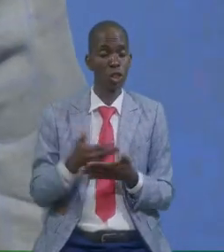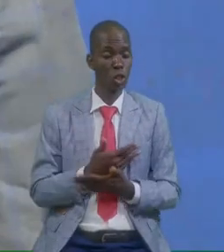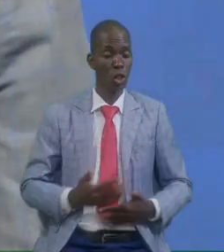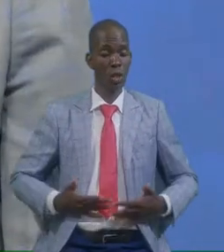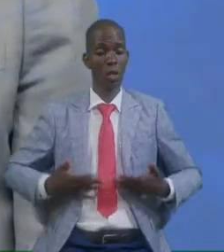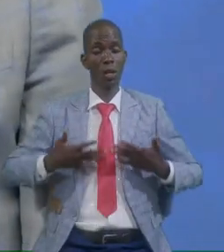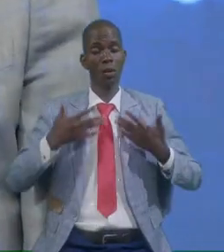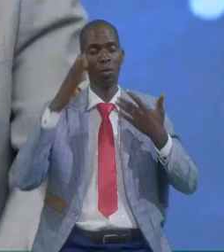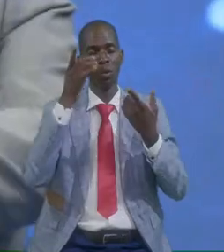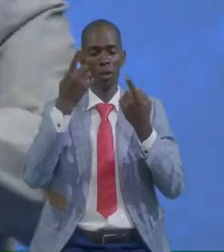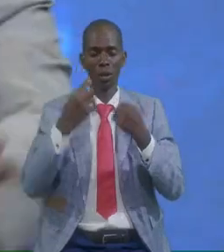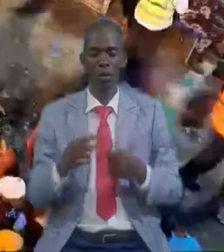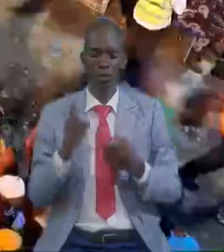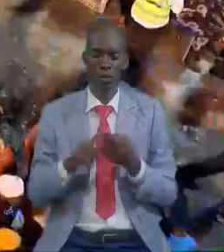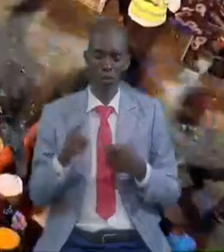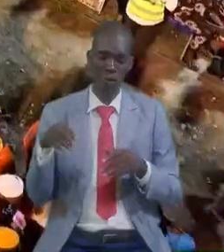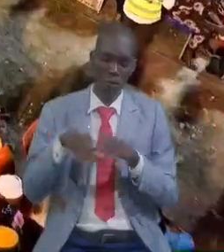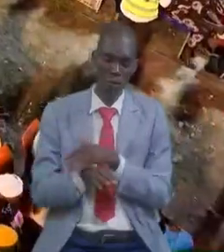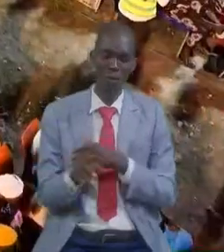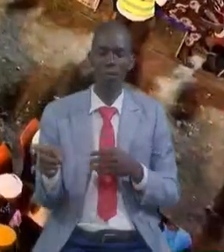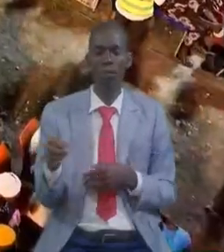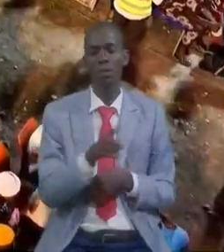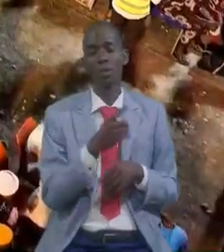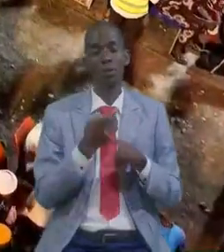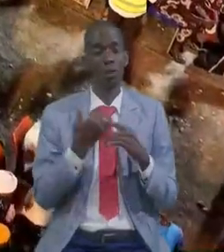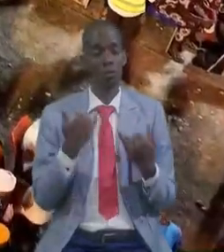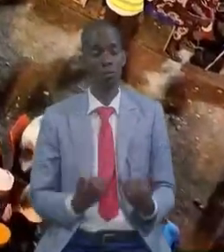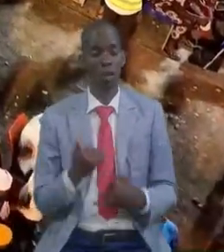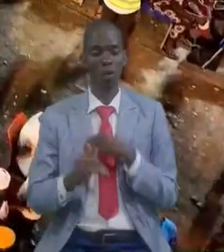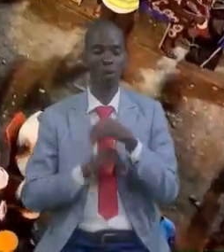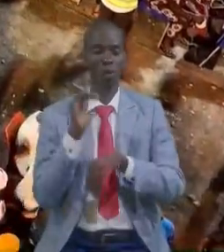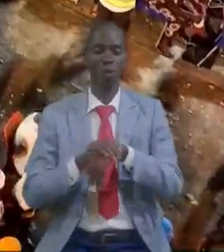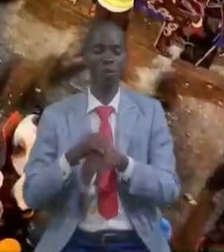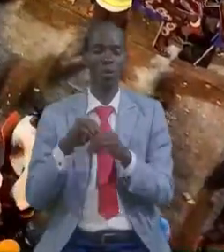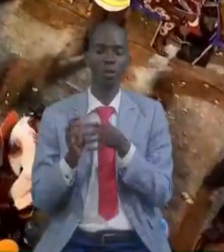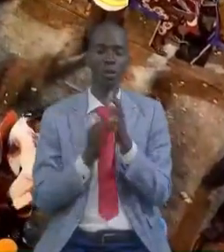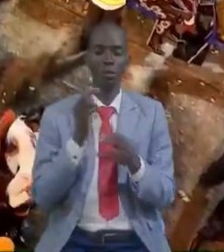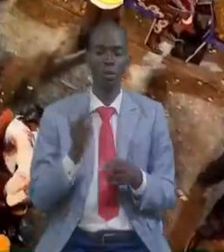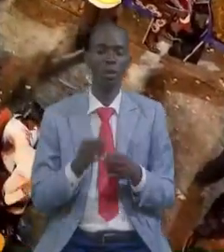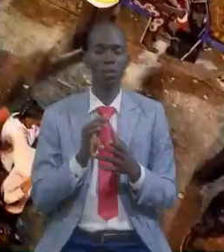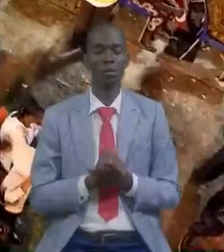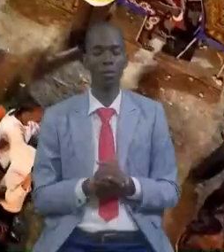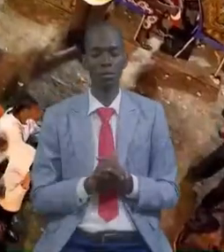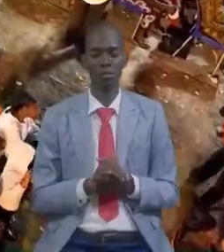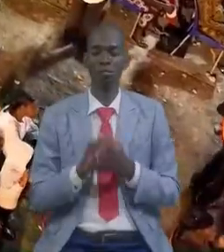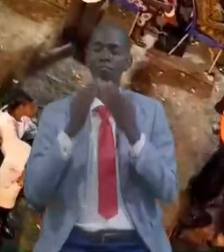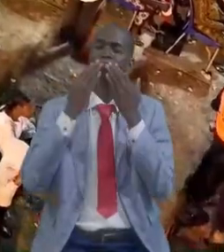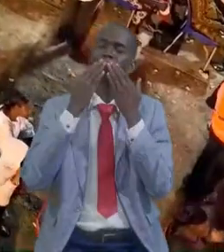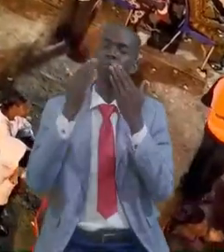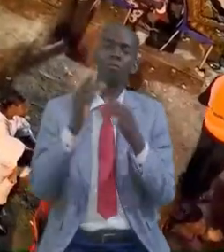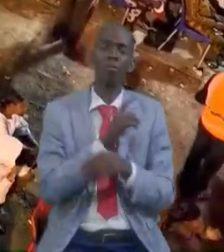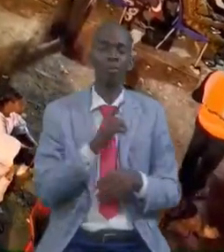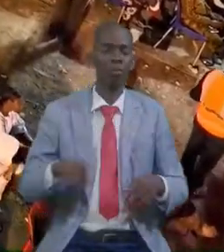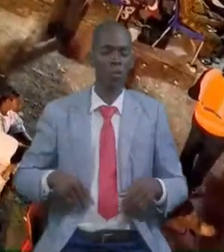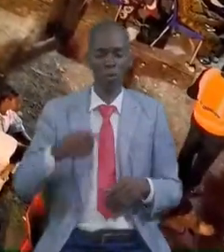come into them even from tonight in Jesus' name. Thank you, Lord, because we